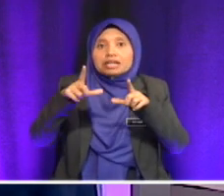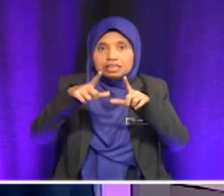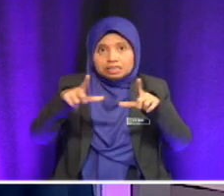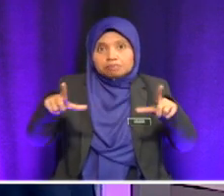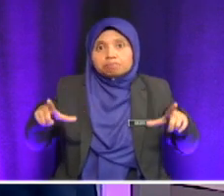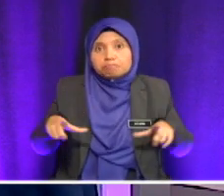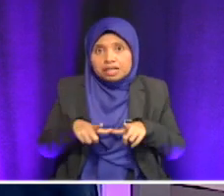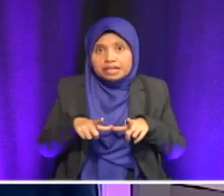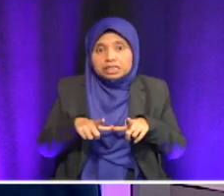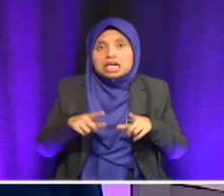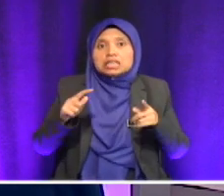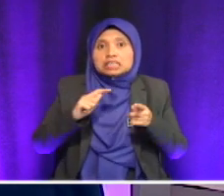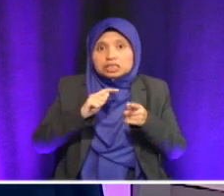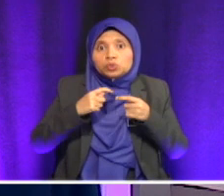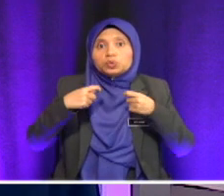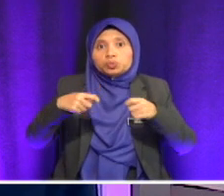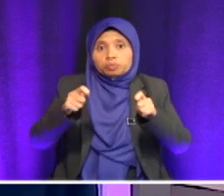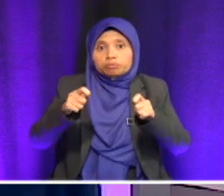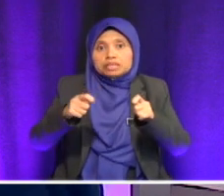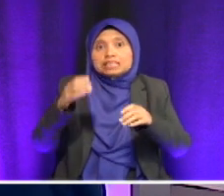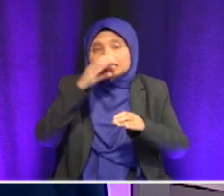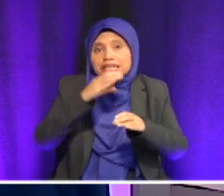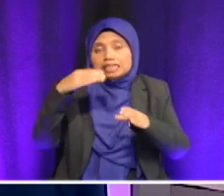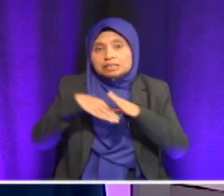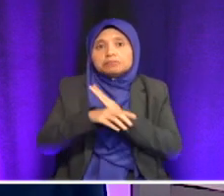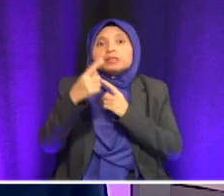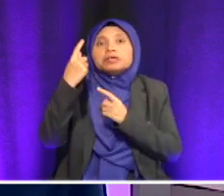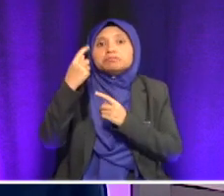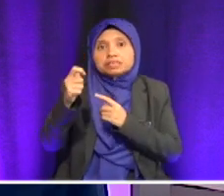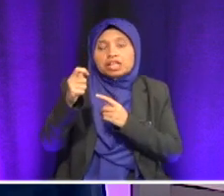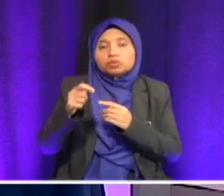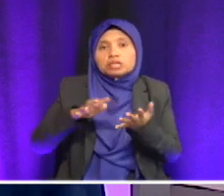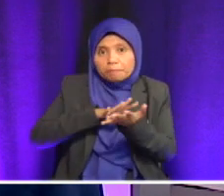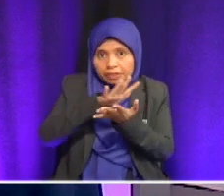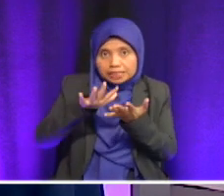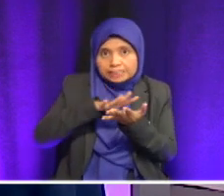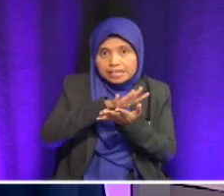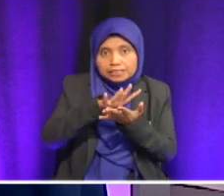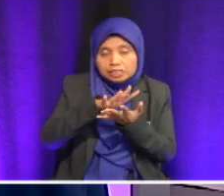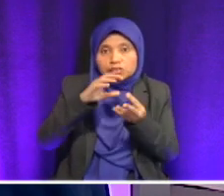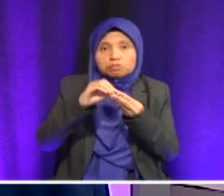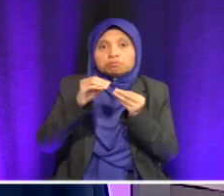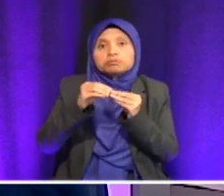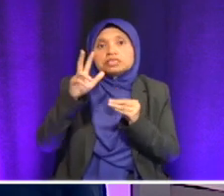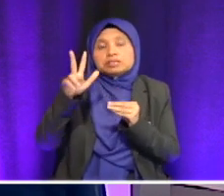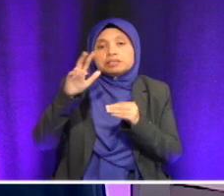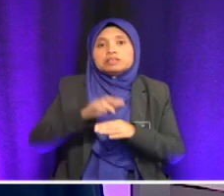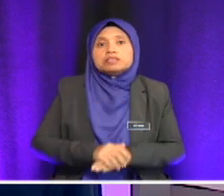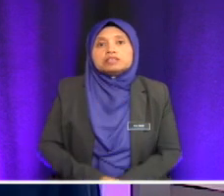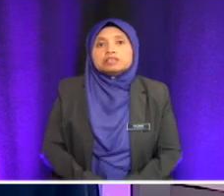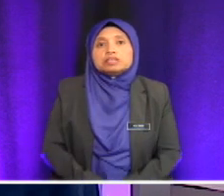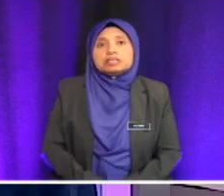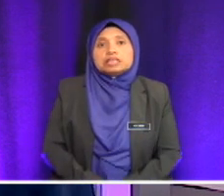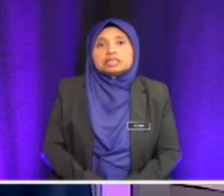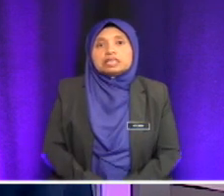can just try to locate directly from the text. So that Alright. is scanning. Okay. And next we have intensive